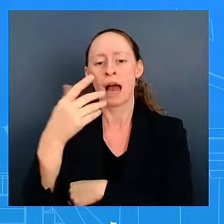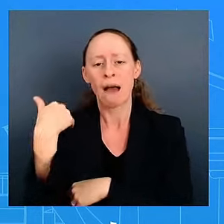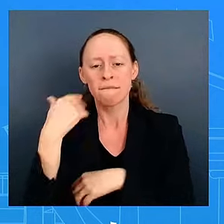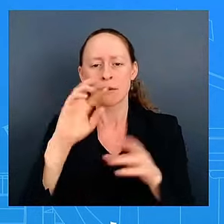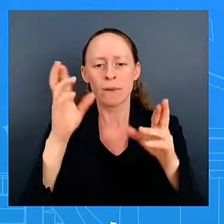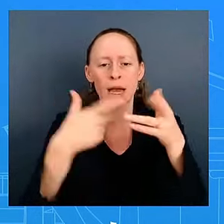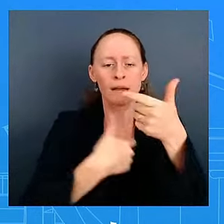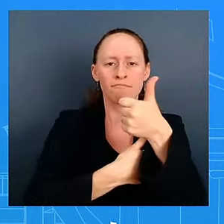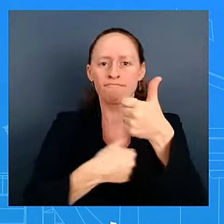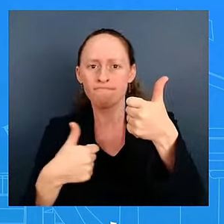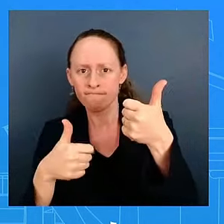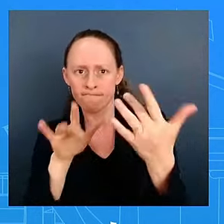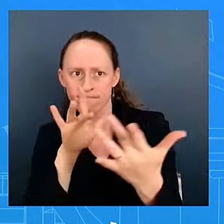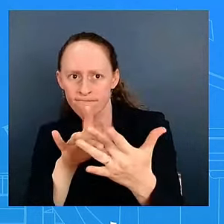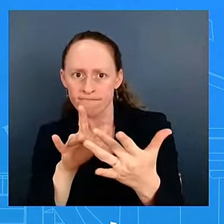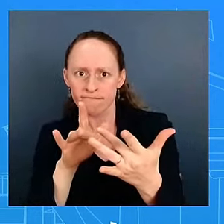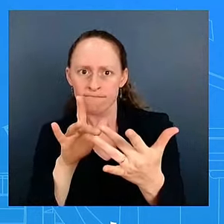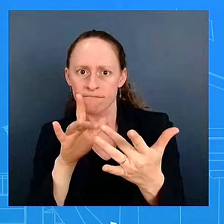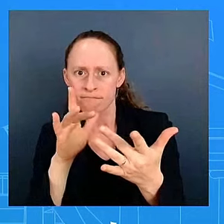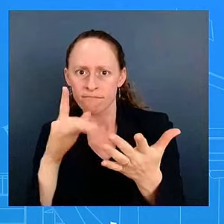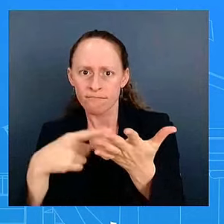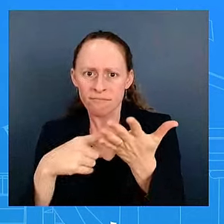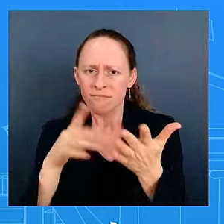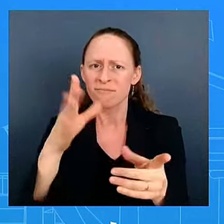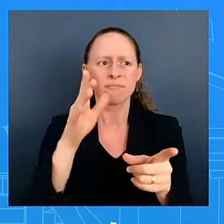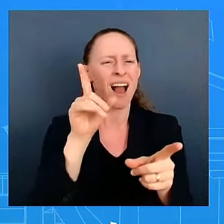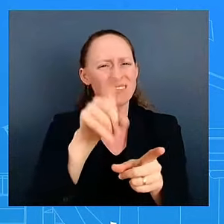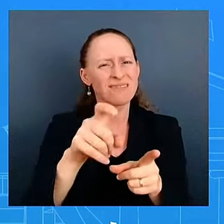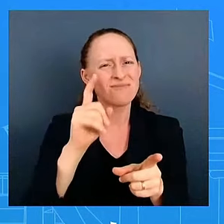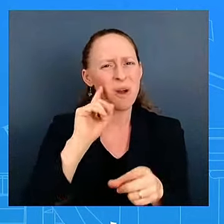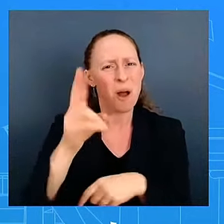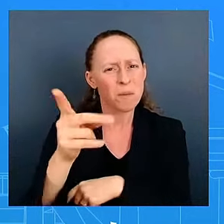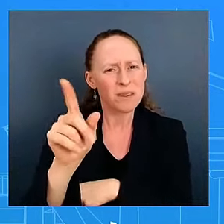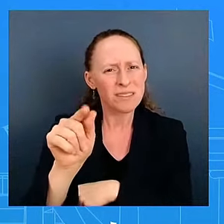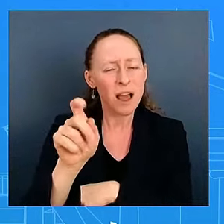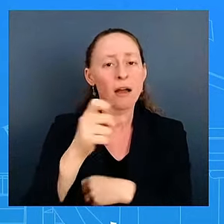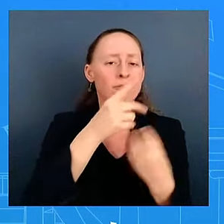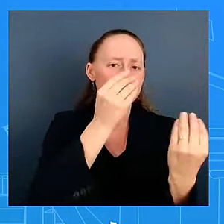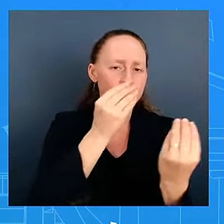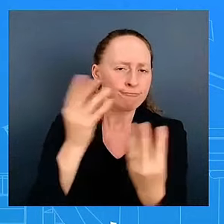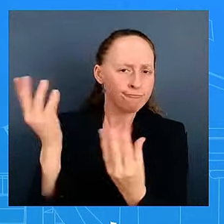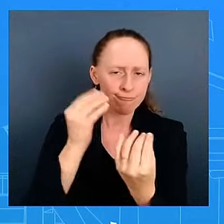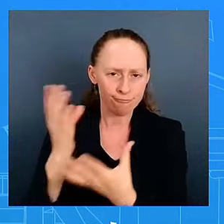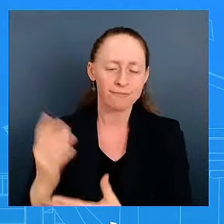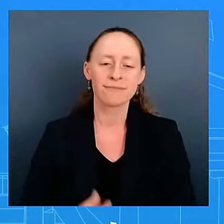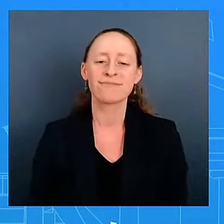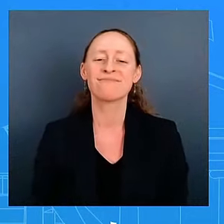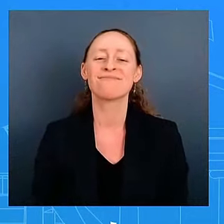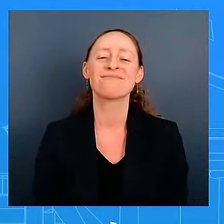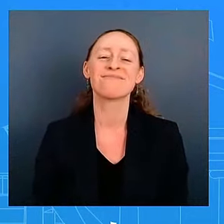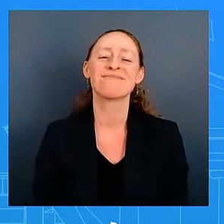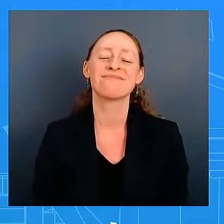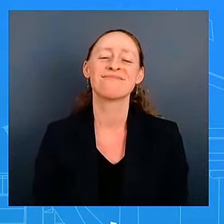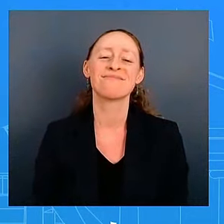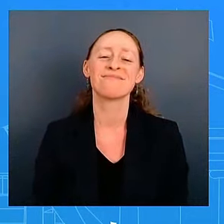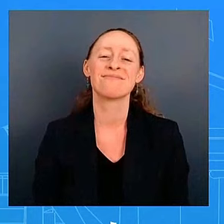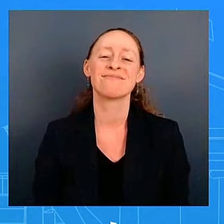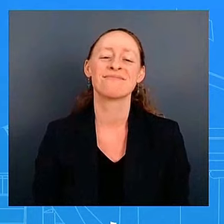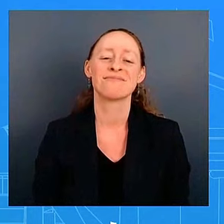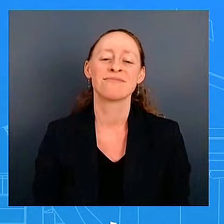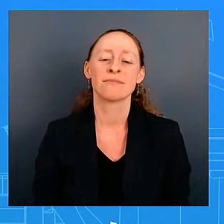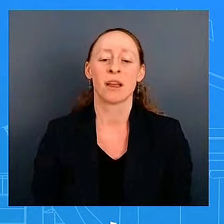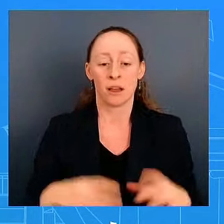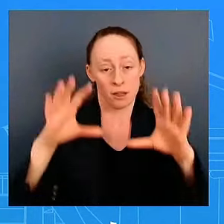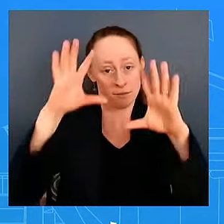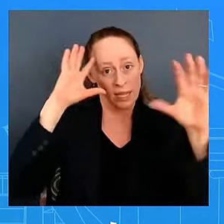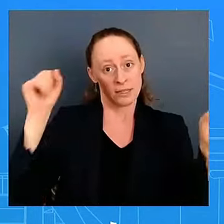storm. On the call, the president raised the need for a major disaster declaration and immediately approved it while on